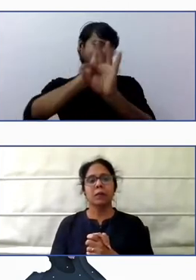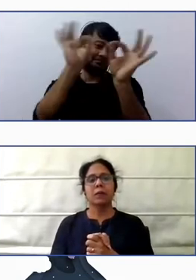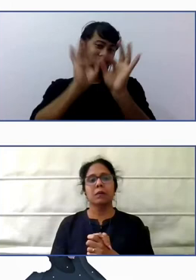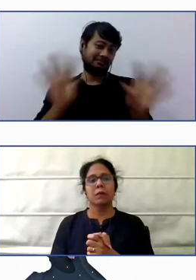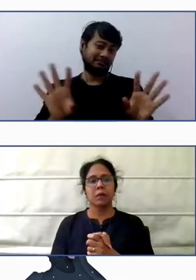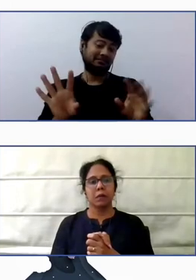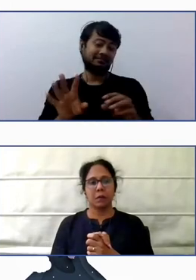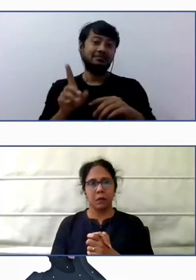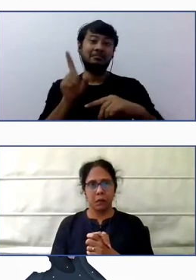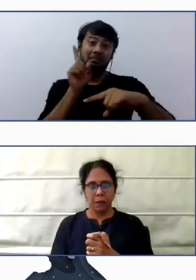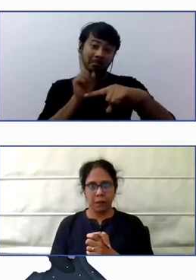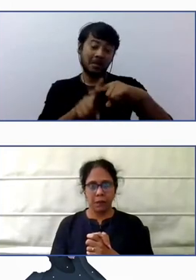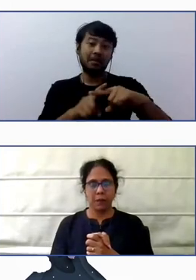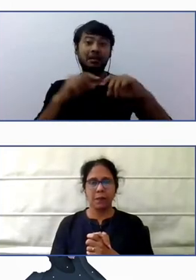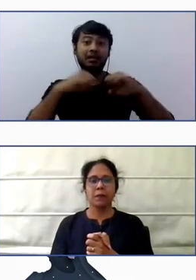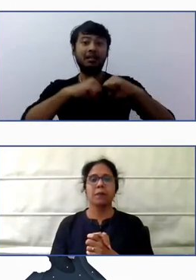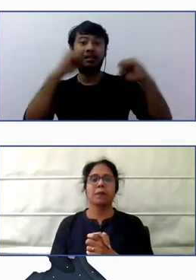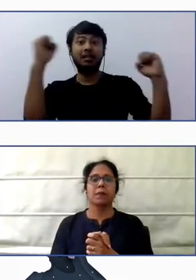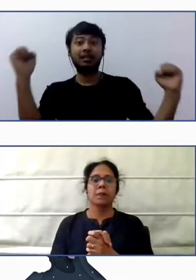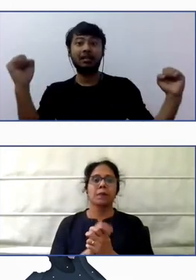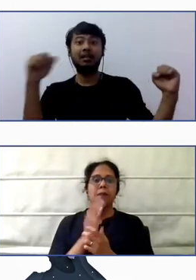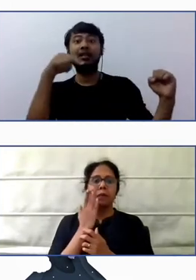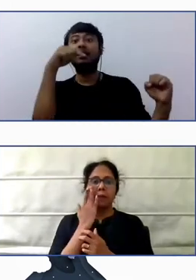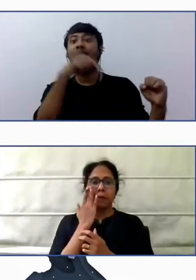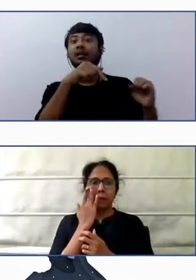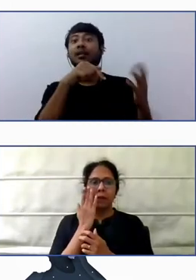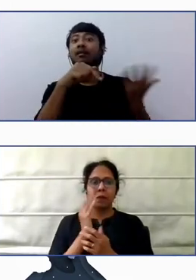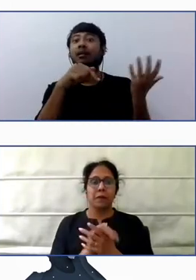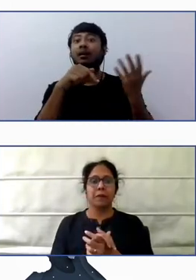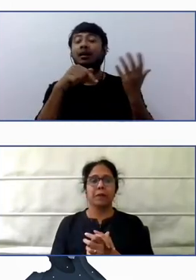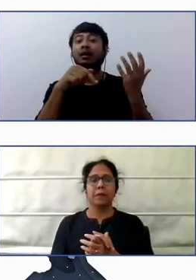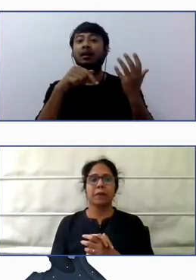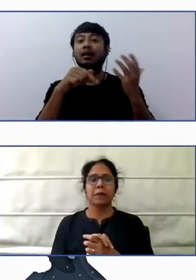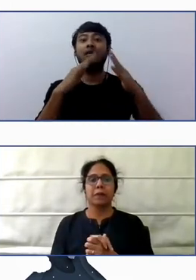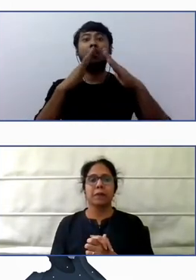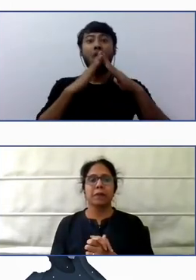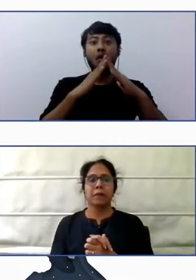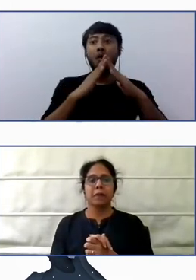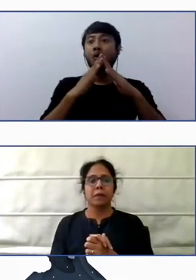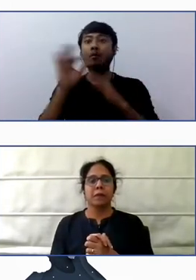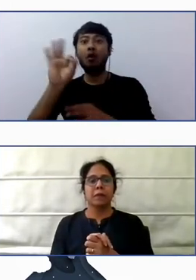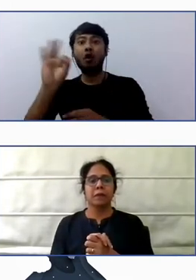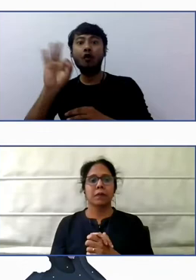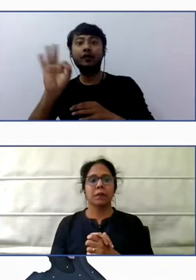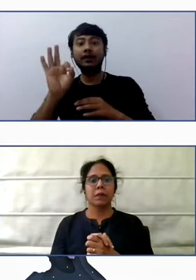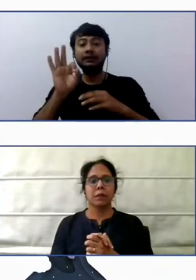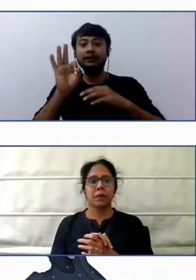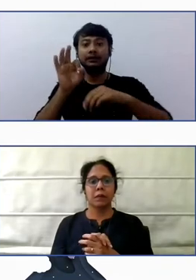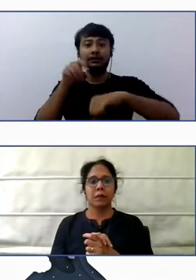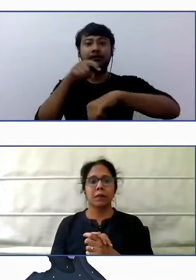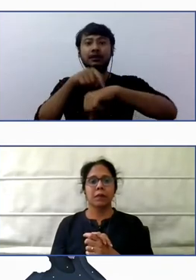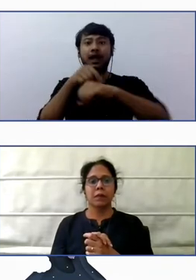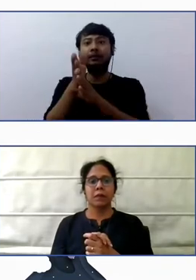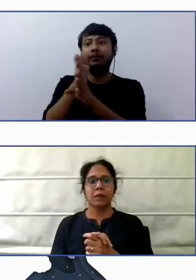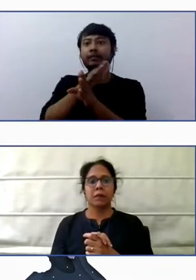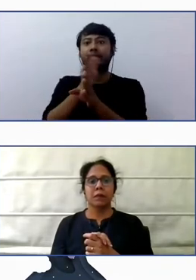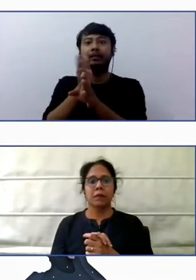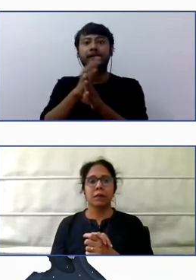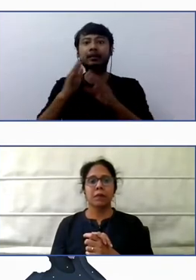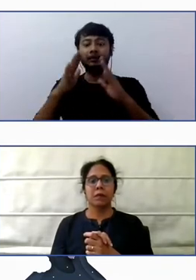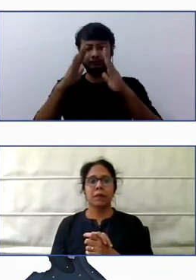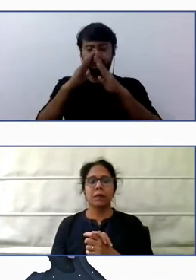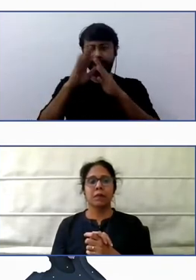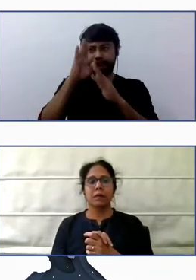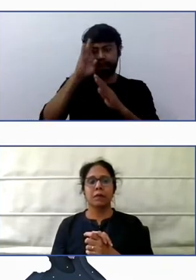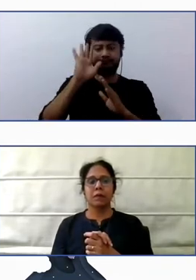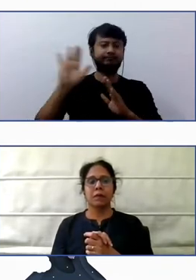uncovered the myth that timing is most important and where you cut off the work and where the